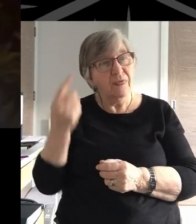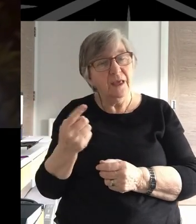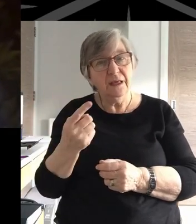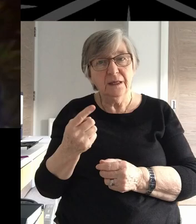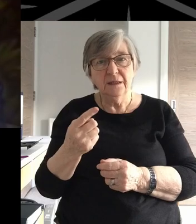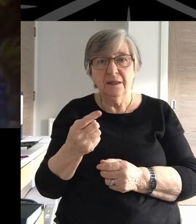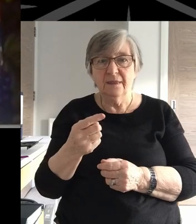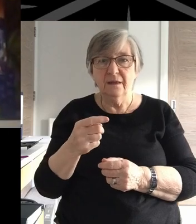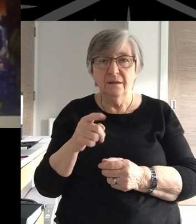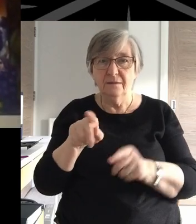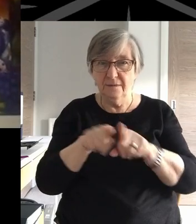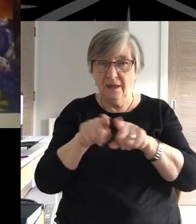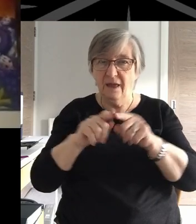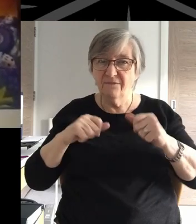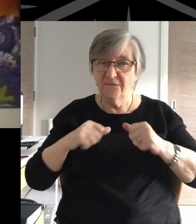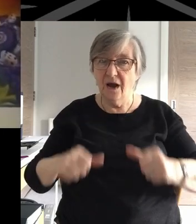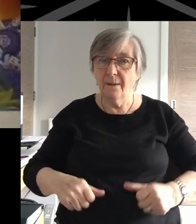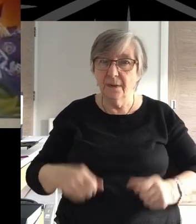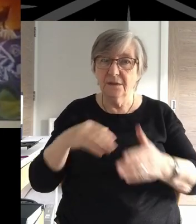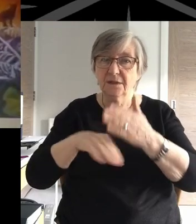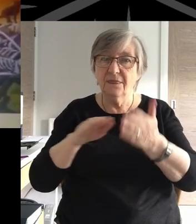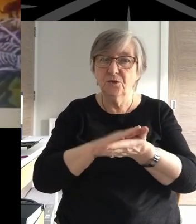that would be